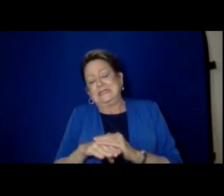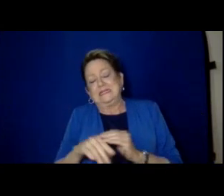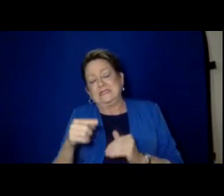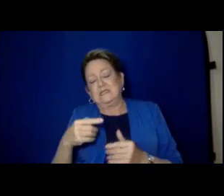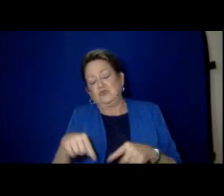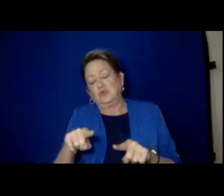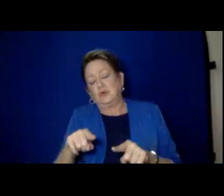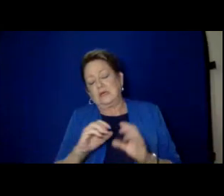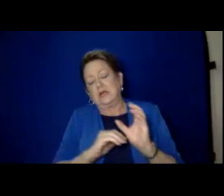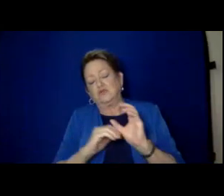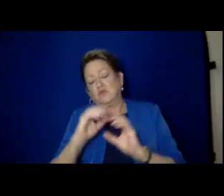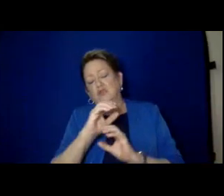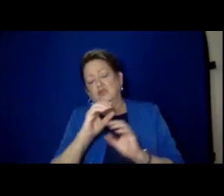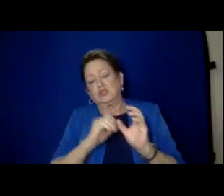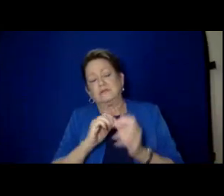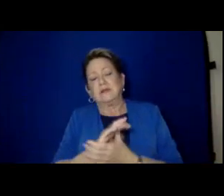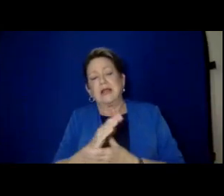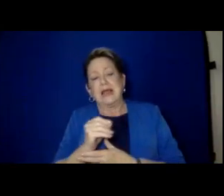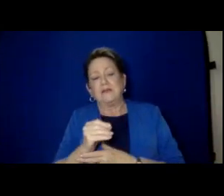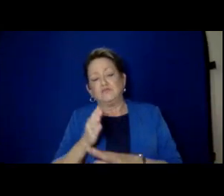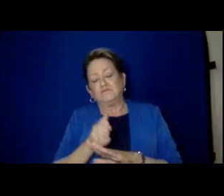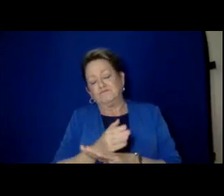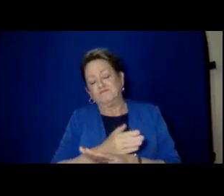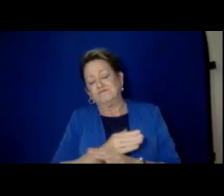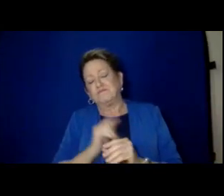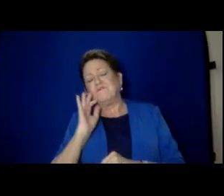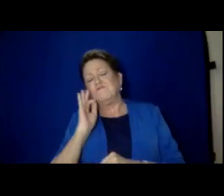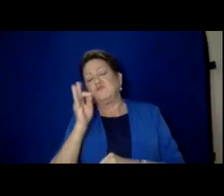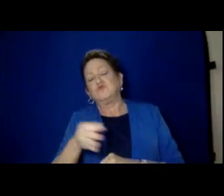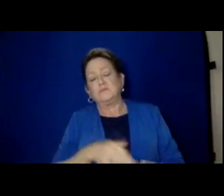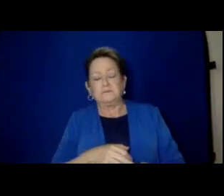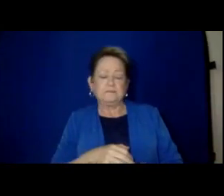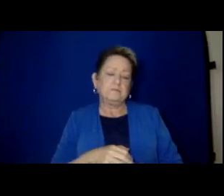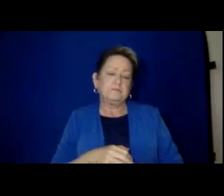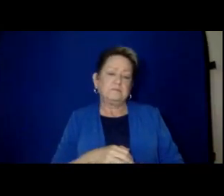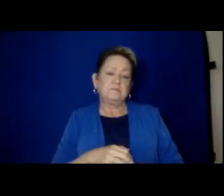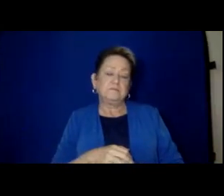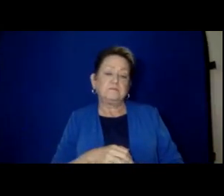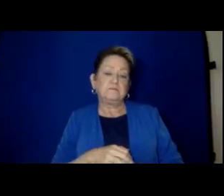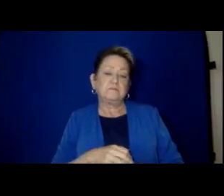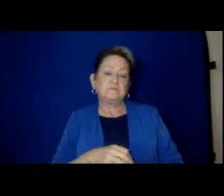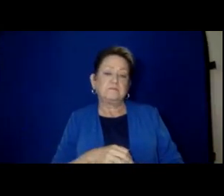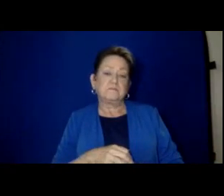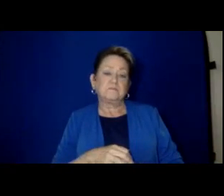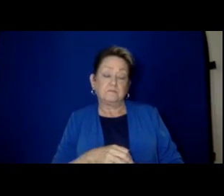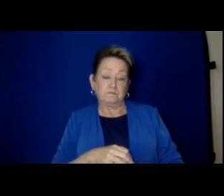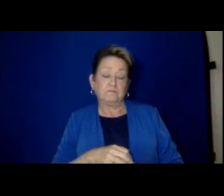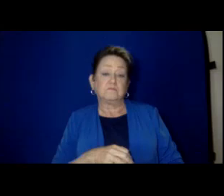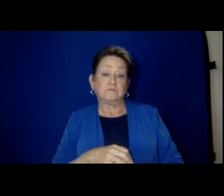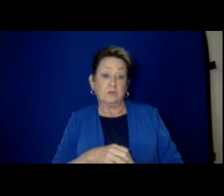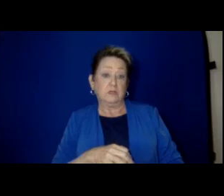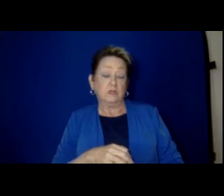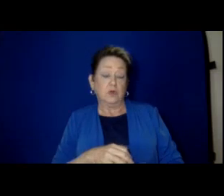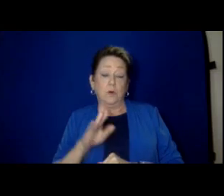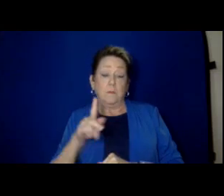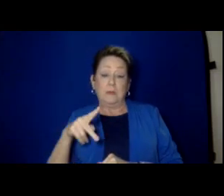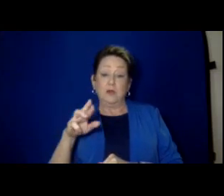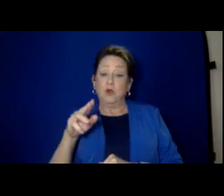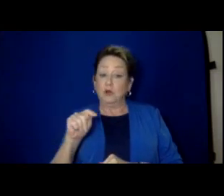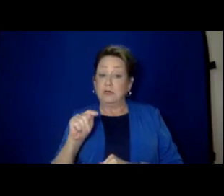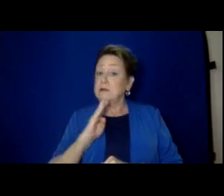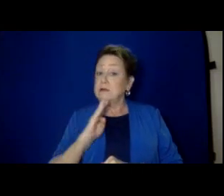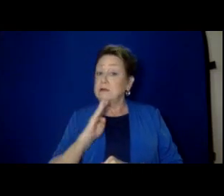during construction and to maintain the future ramp improvements. Again, subject to PRT board and borough council approvals, the